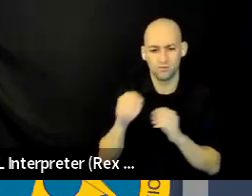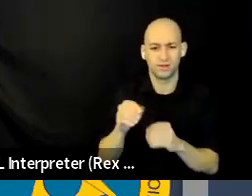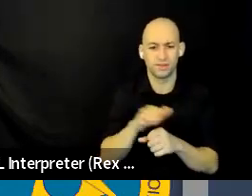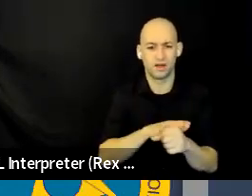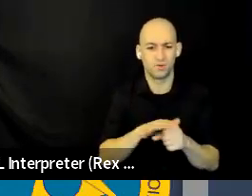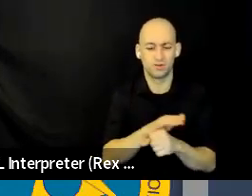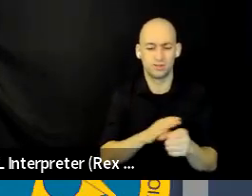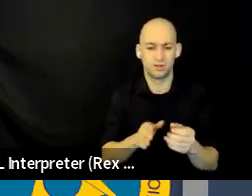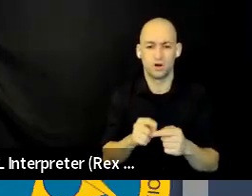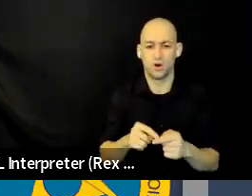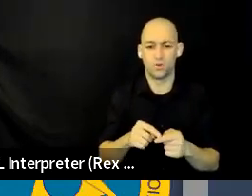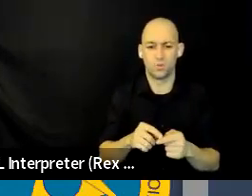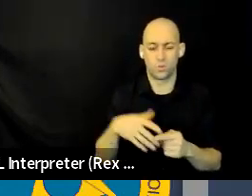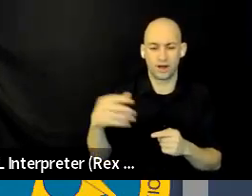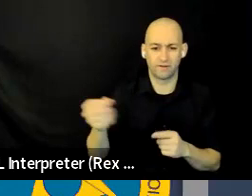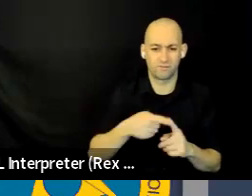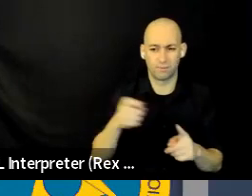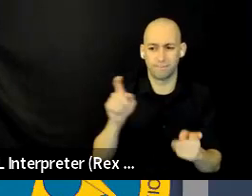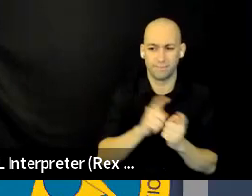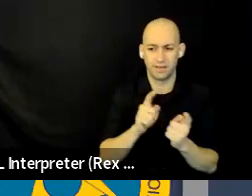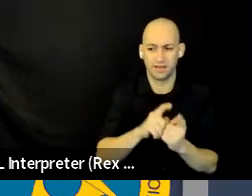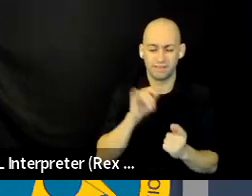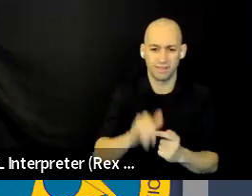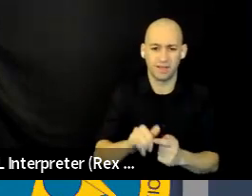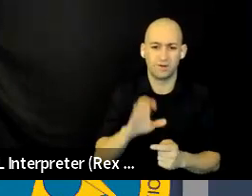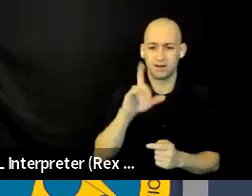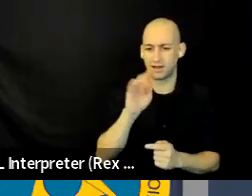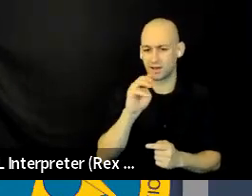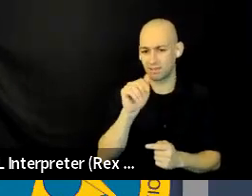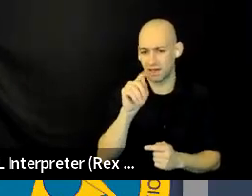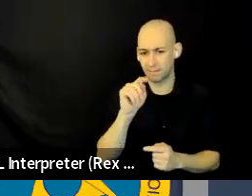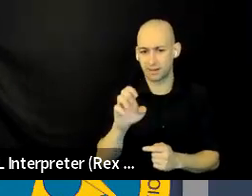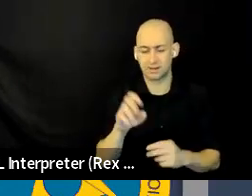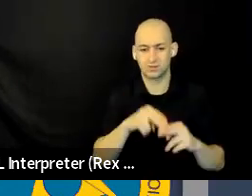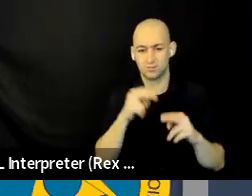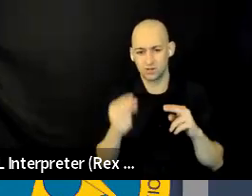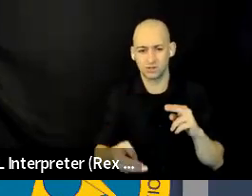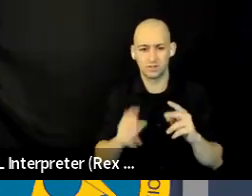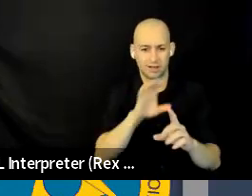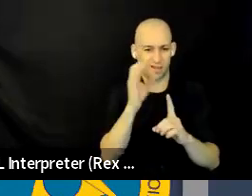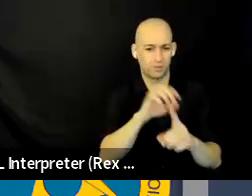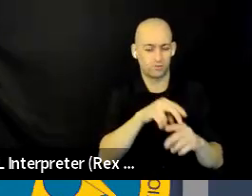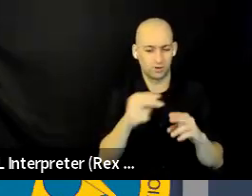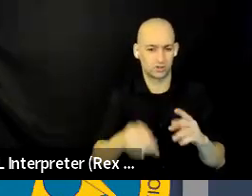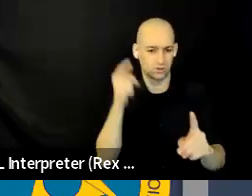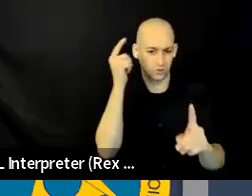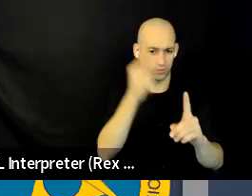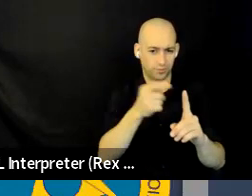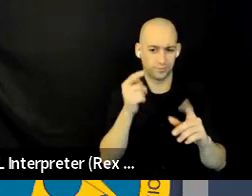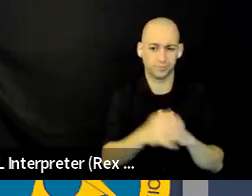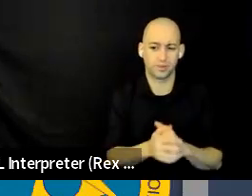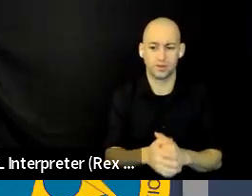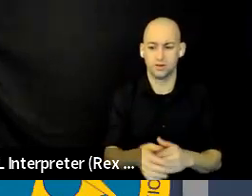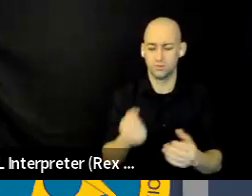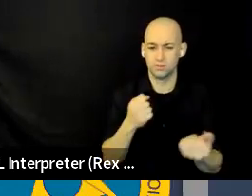meeting their climate and VMT reduction goals unless they are realigned through the CSIS process. We also strongly support the robust scoring criteria